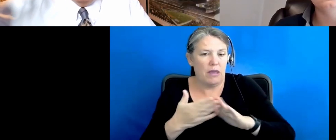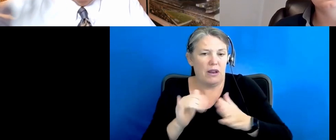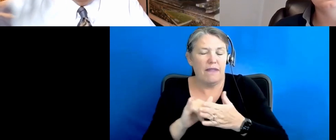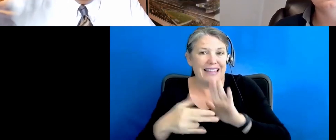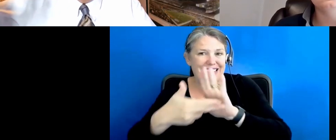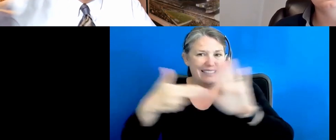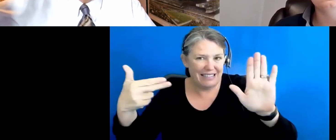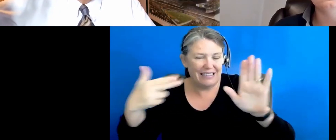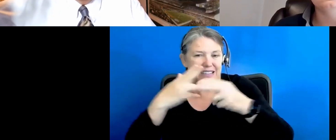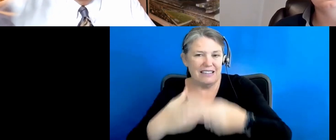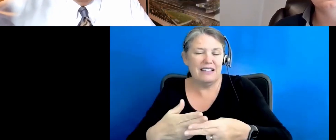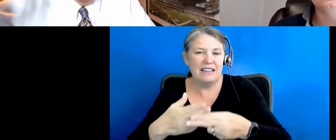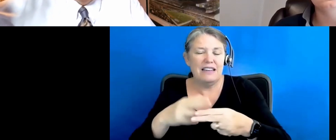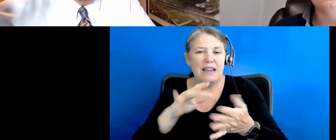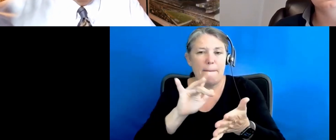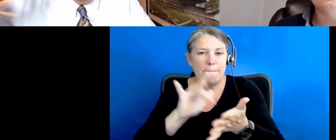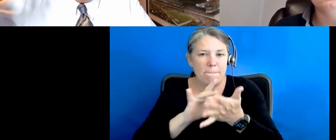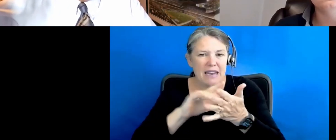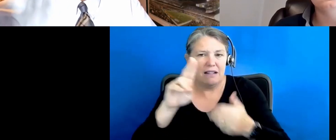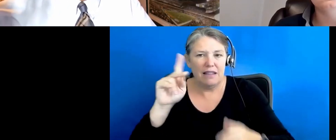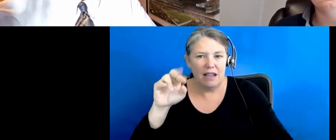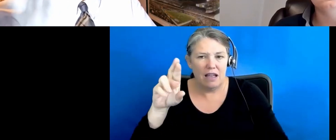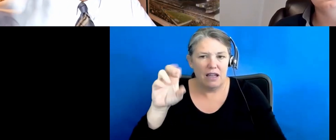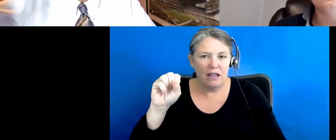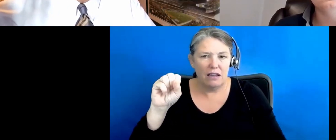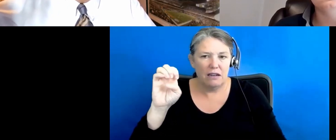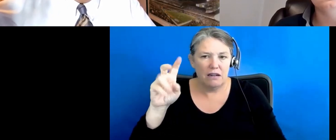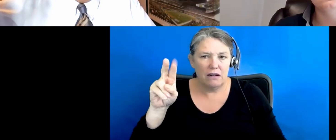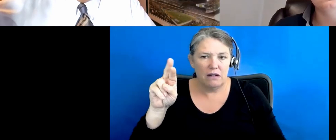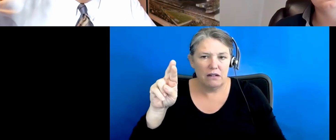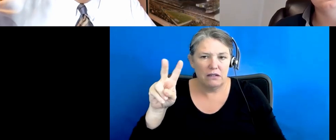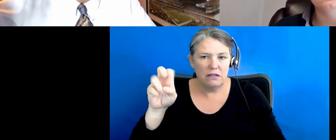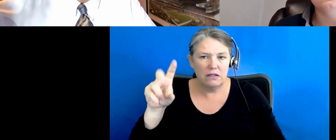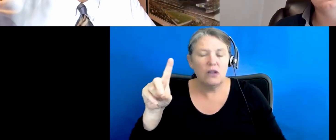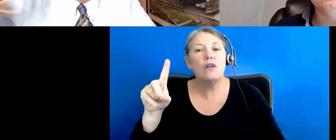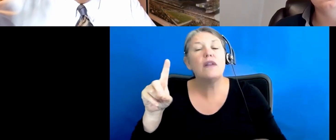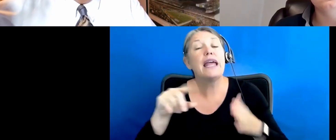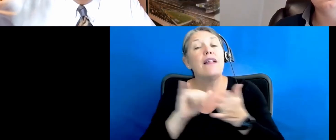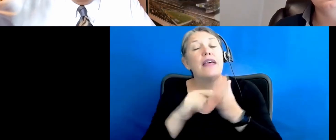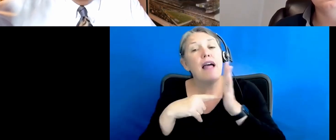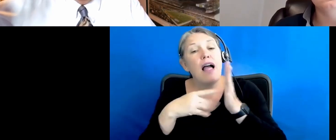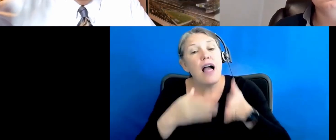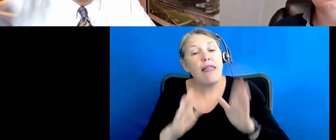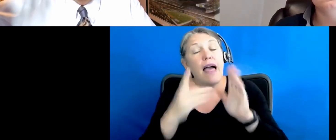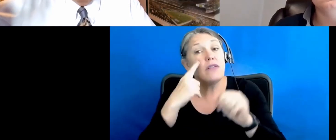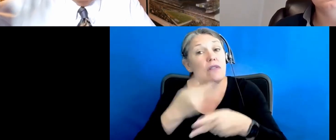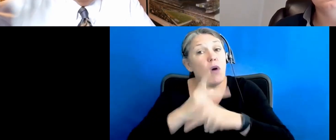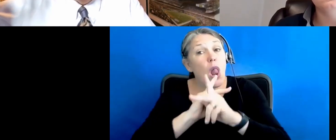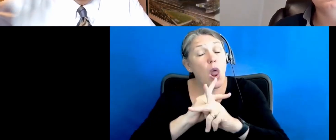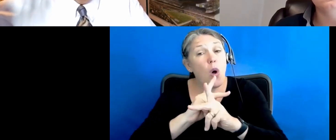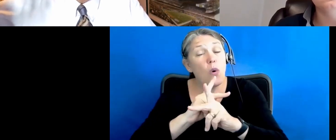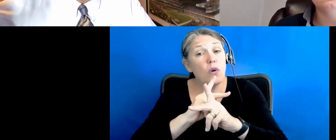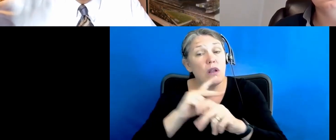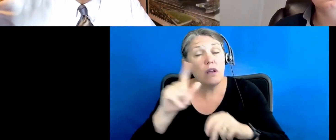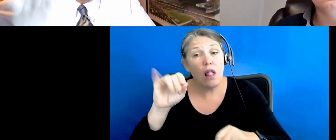designated as a medically underserved population. It allows for loan repayment and loan